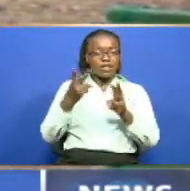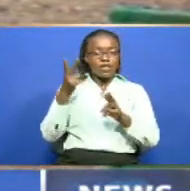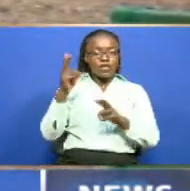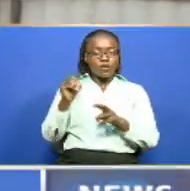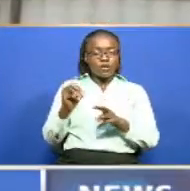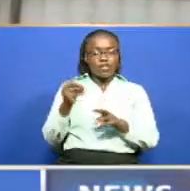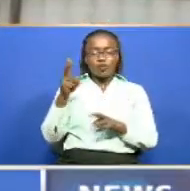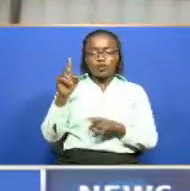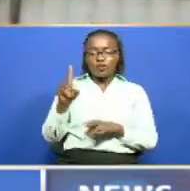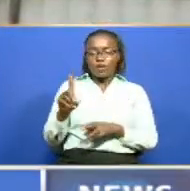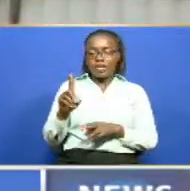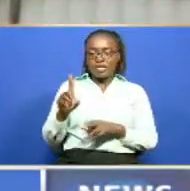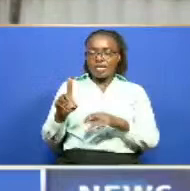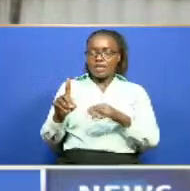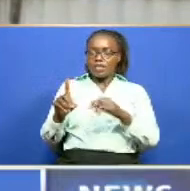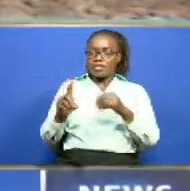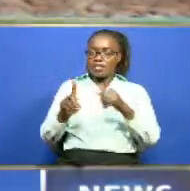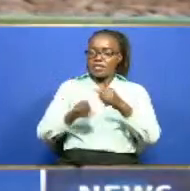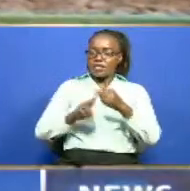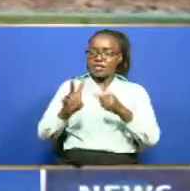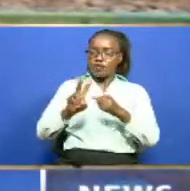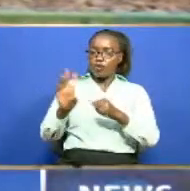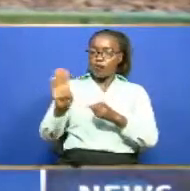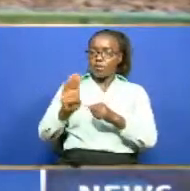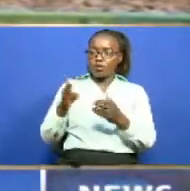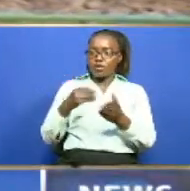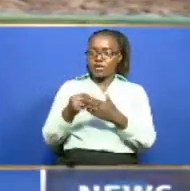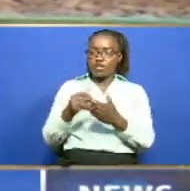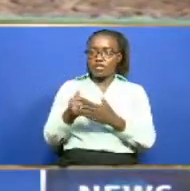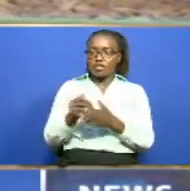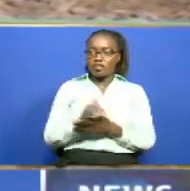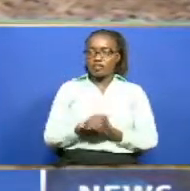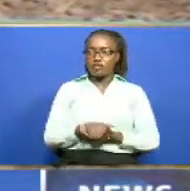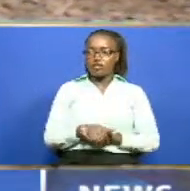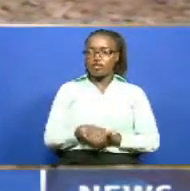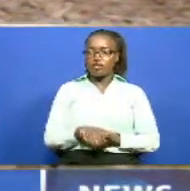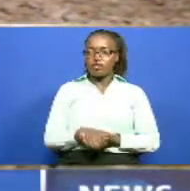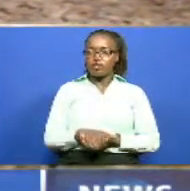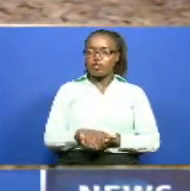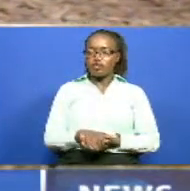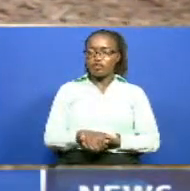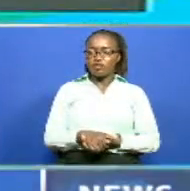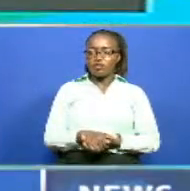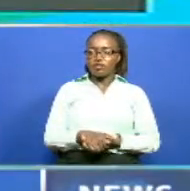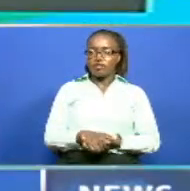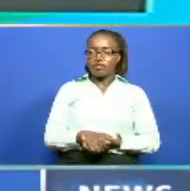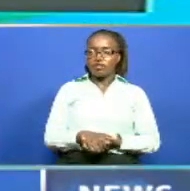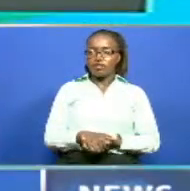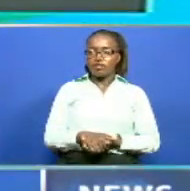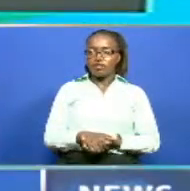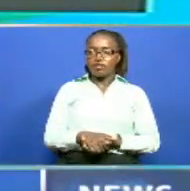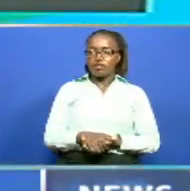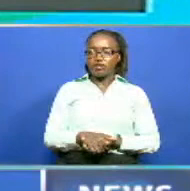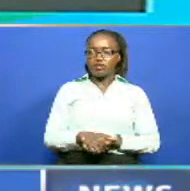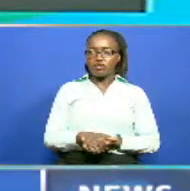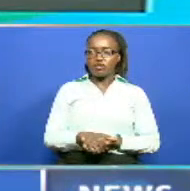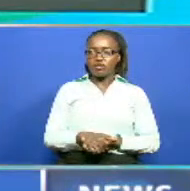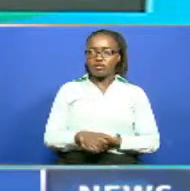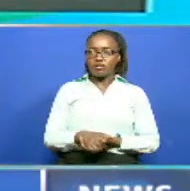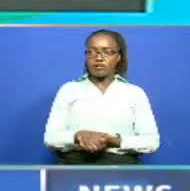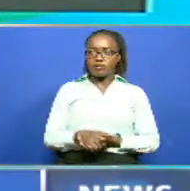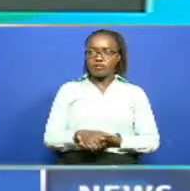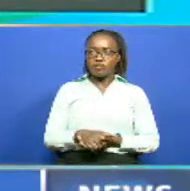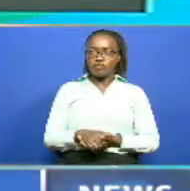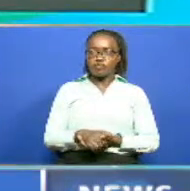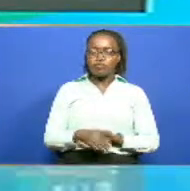62 billion shillings. Benson Rioba reporting for Channel 1 Business. Well, there was a mix-up